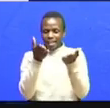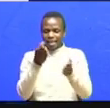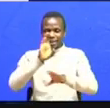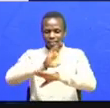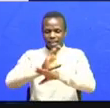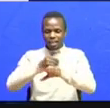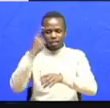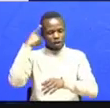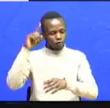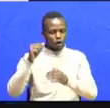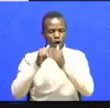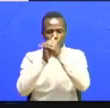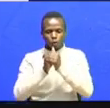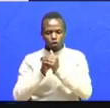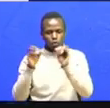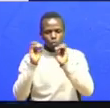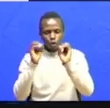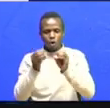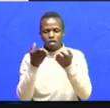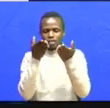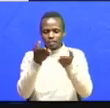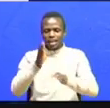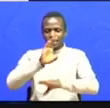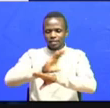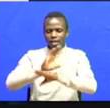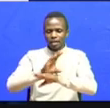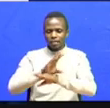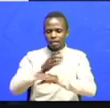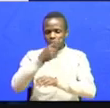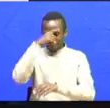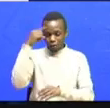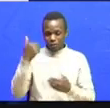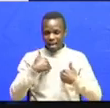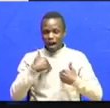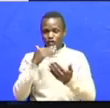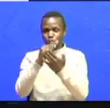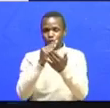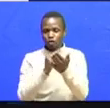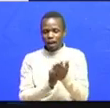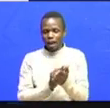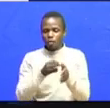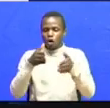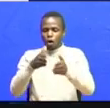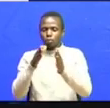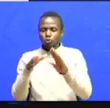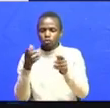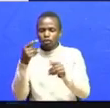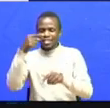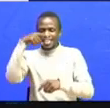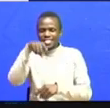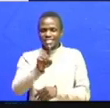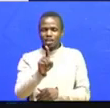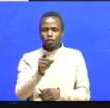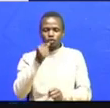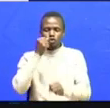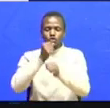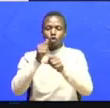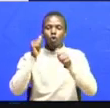worship. They attend church because there is a platform that will be available for them to do